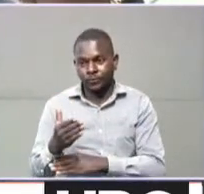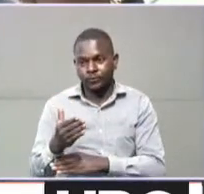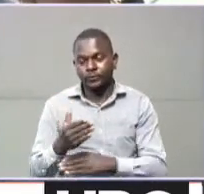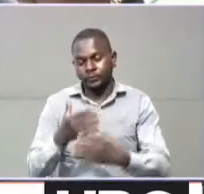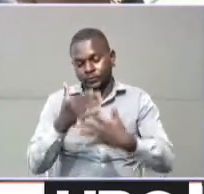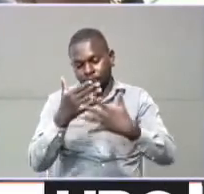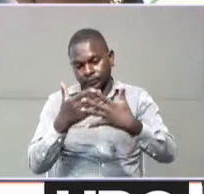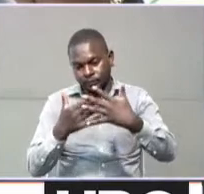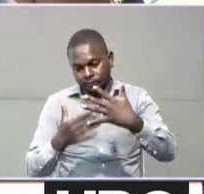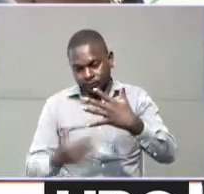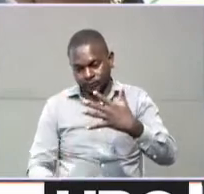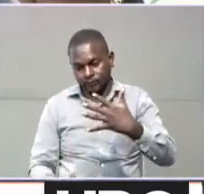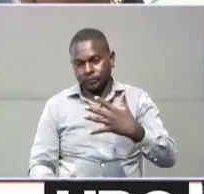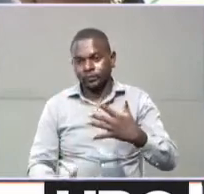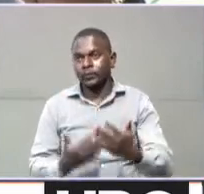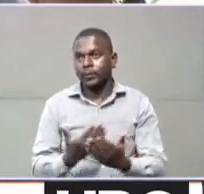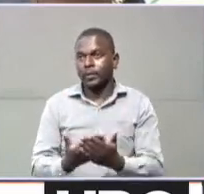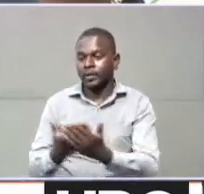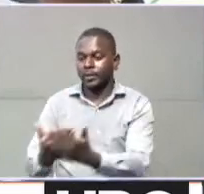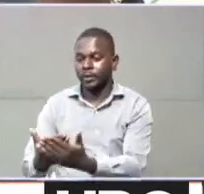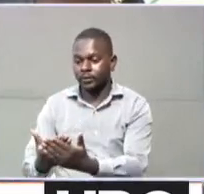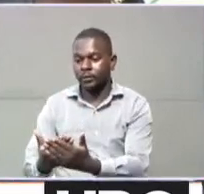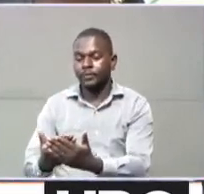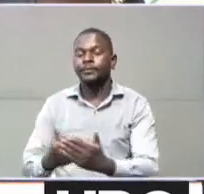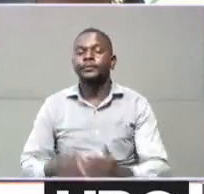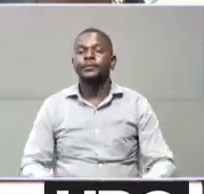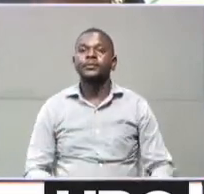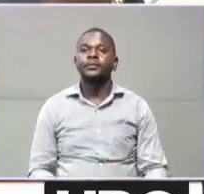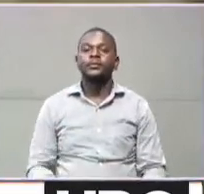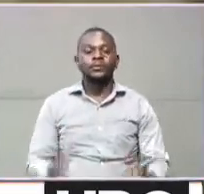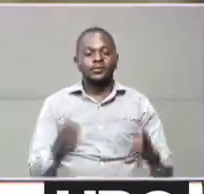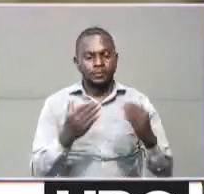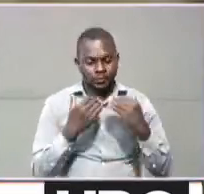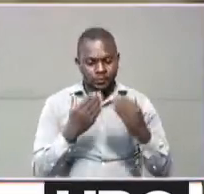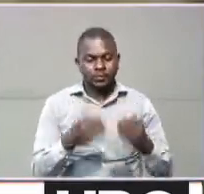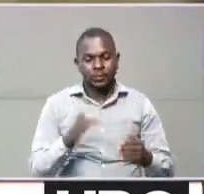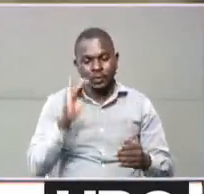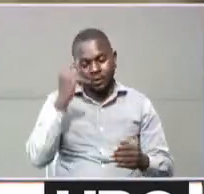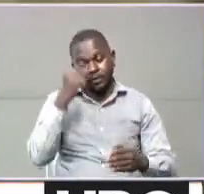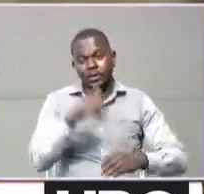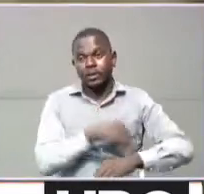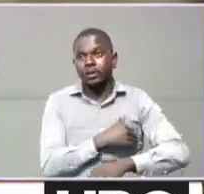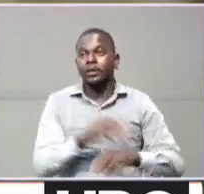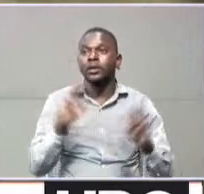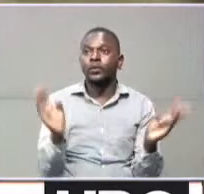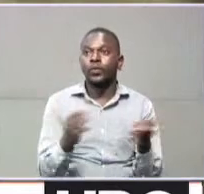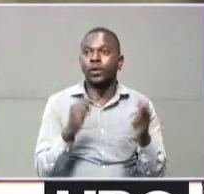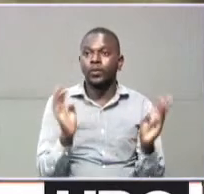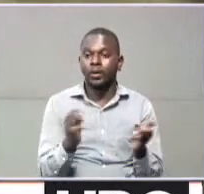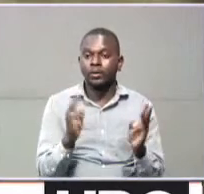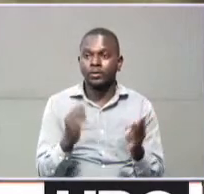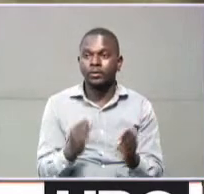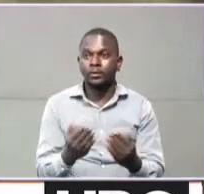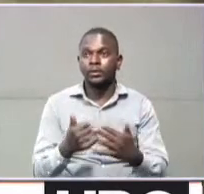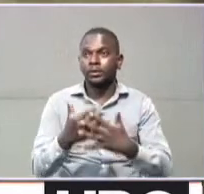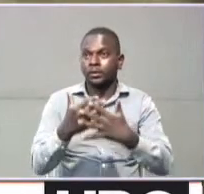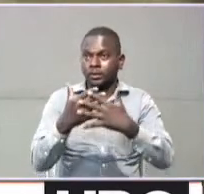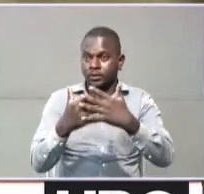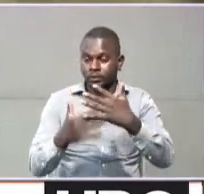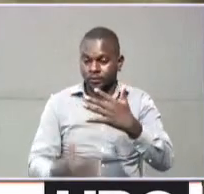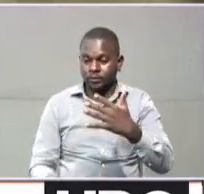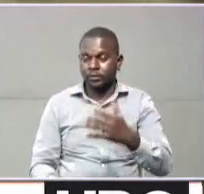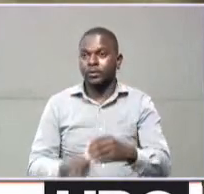by ministry i beg today thank you government chief whip this risk should be